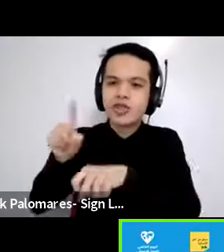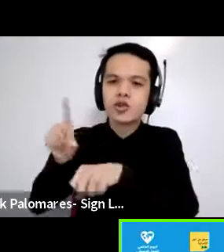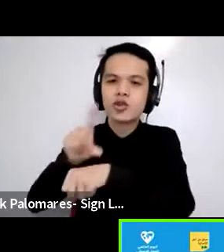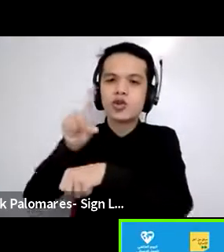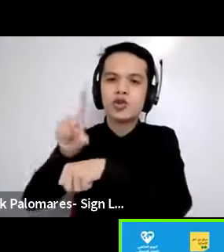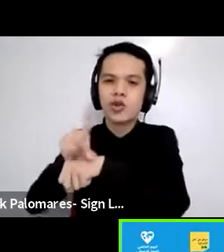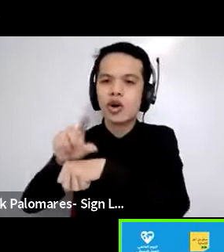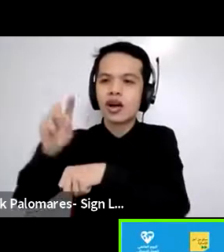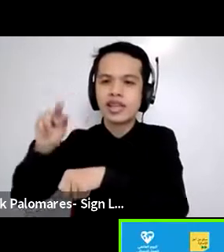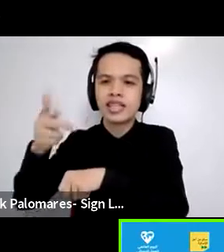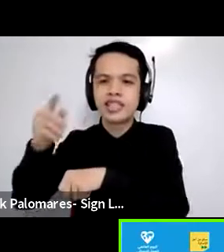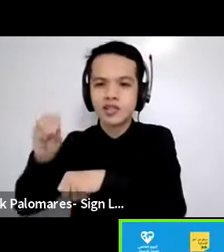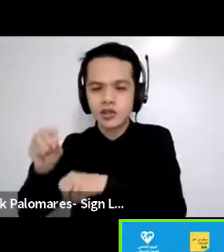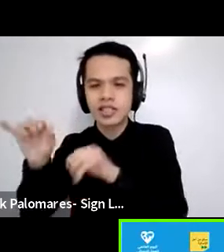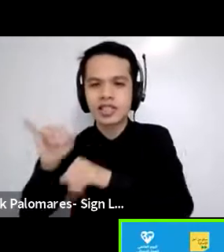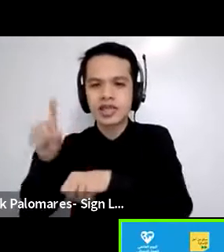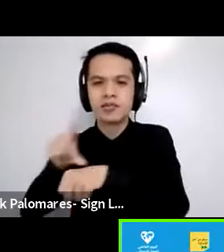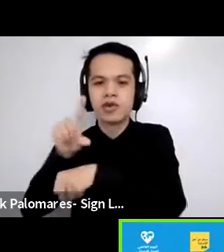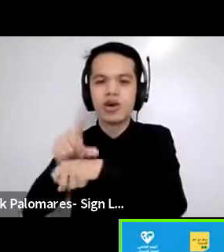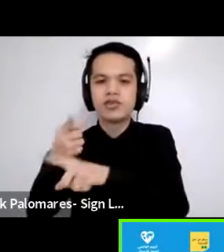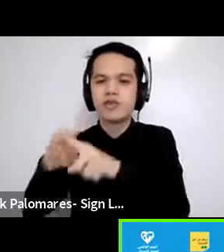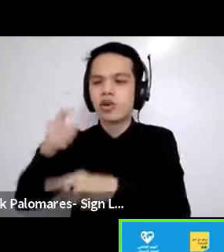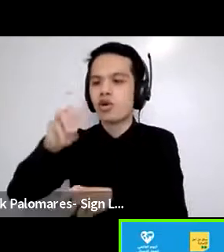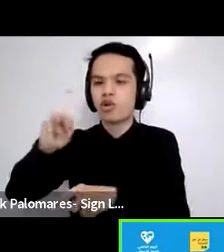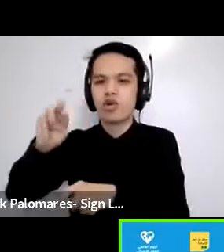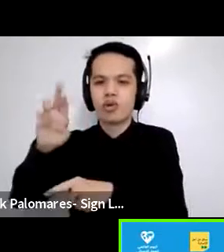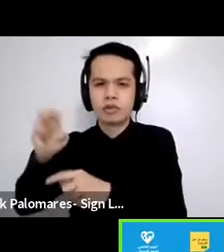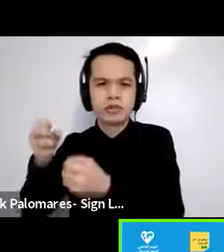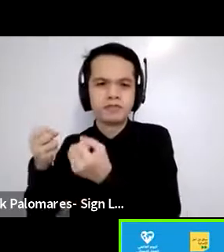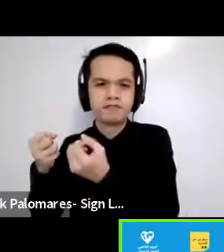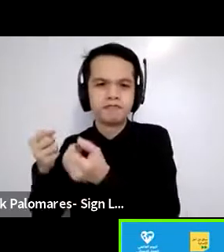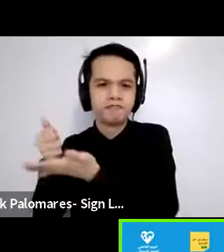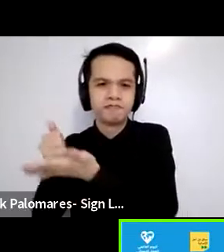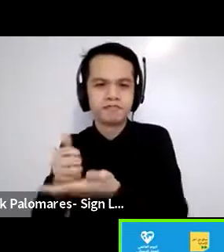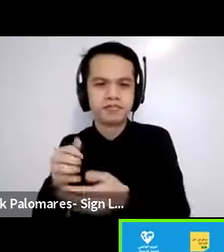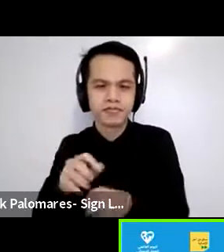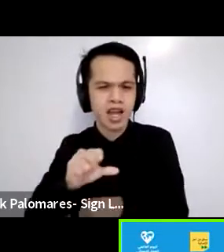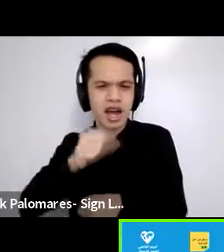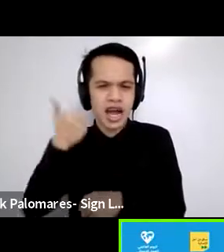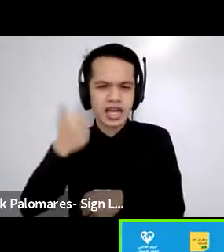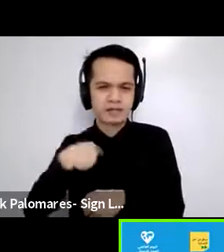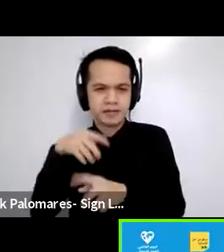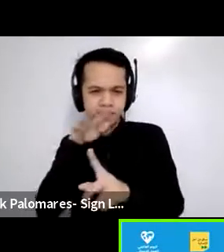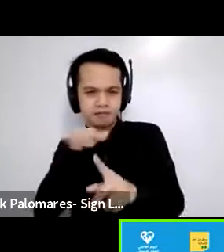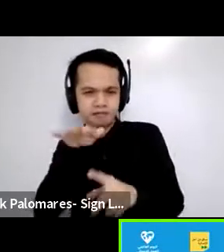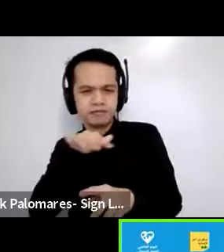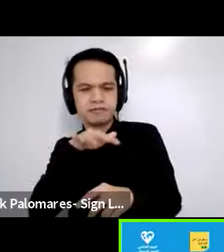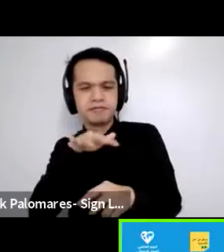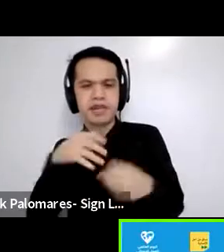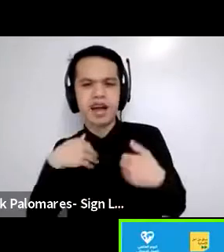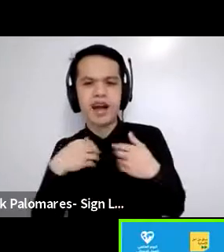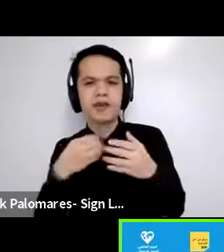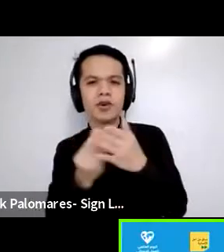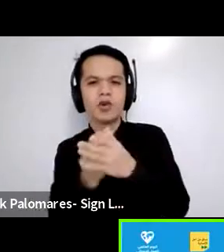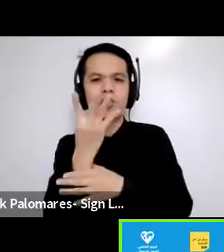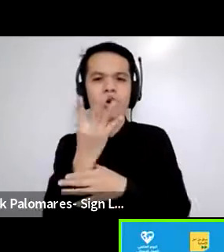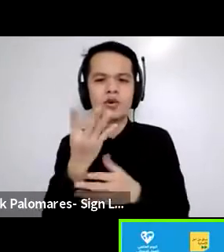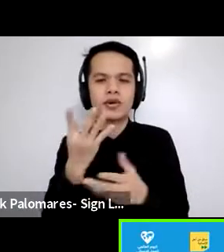and local chambers of commerce to help out. The other thing I've observed is there's a growing donor